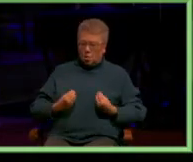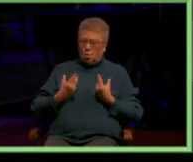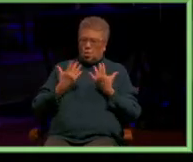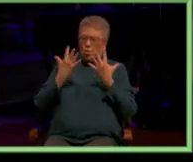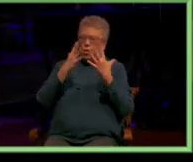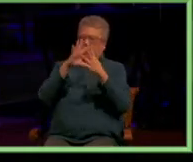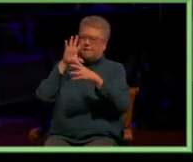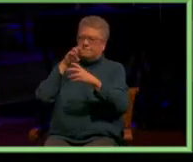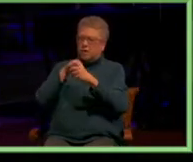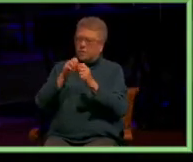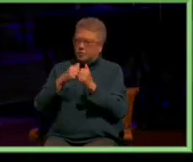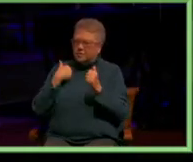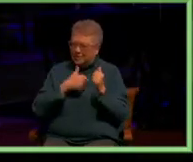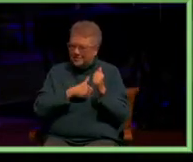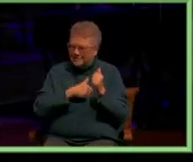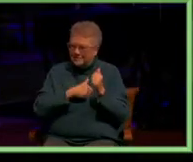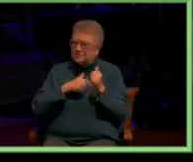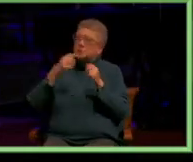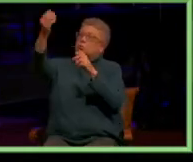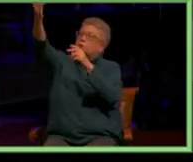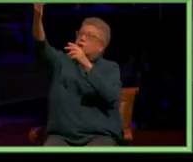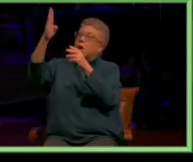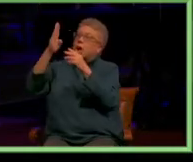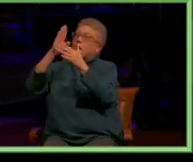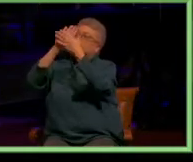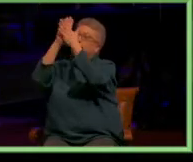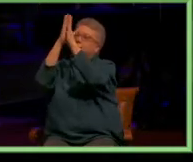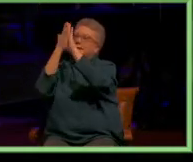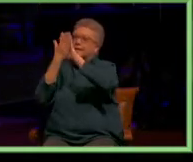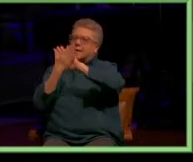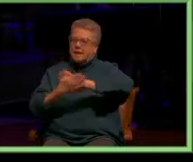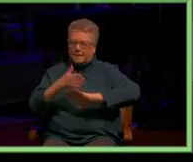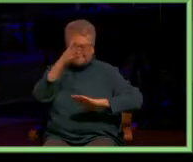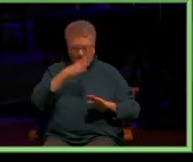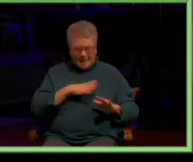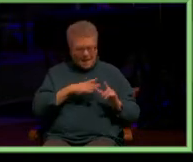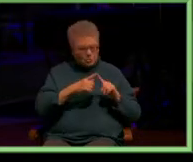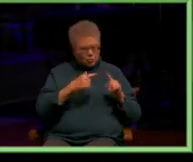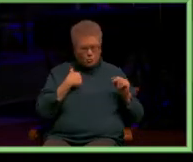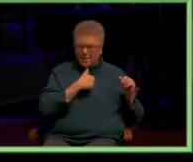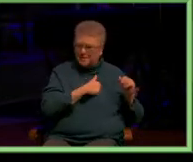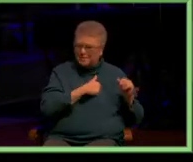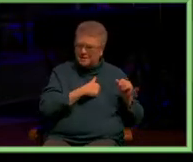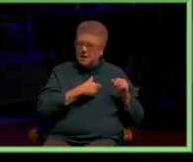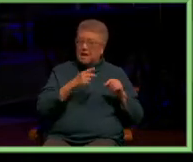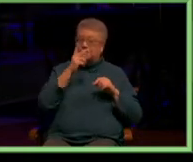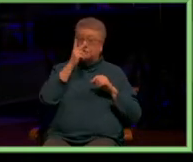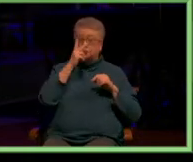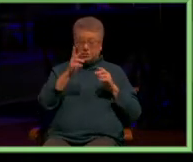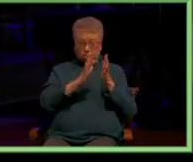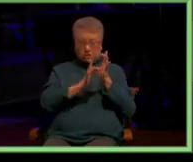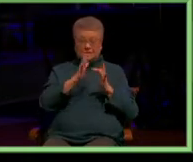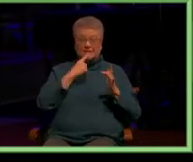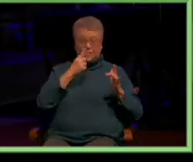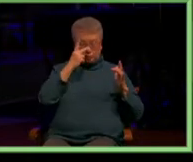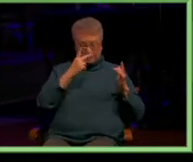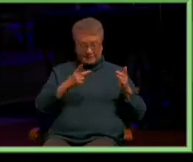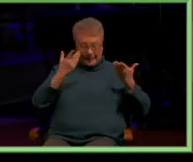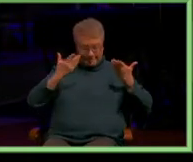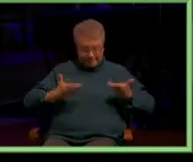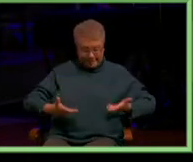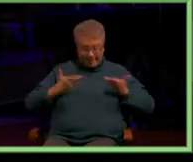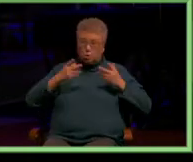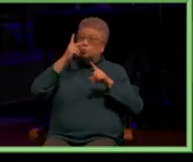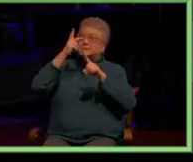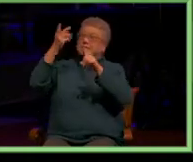made him known, God, to us. Jesus would also say, John 14, if you have seen me, you have seen the Father. The writer of Hebrews would